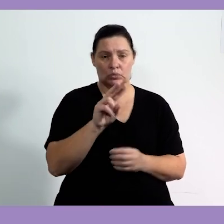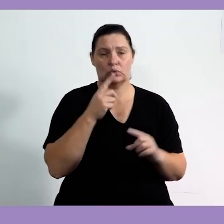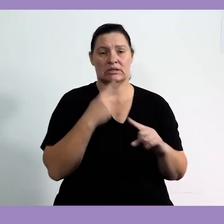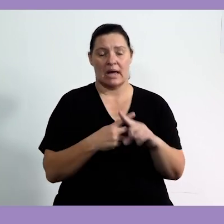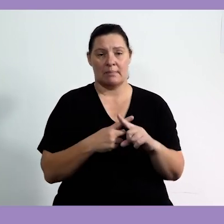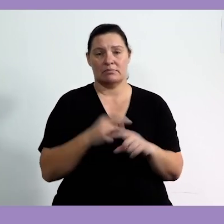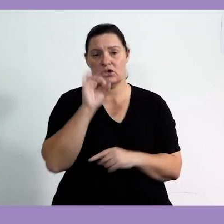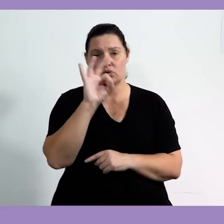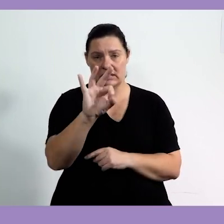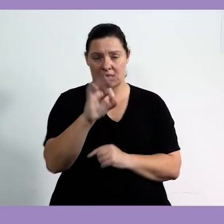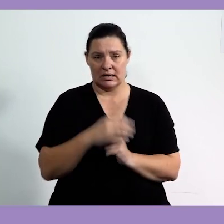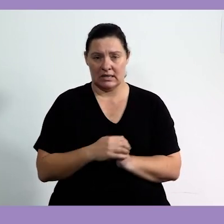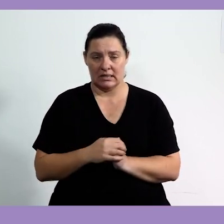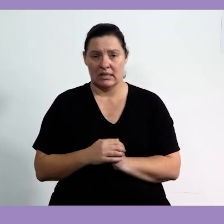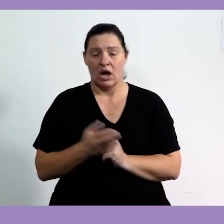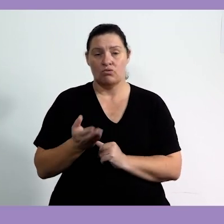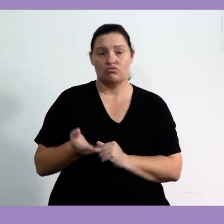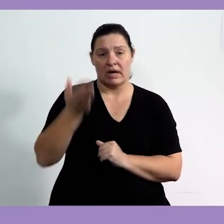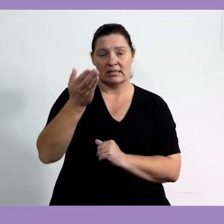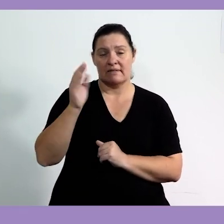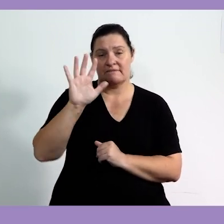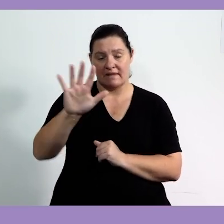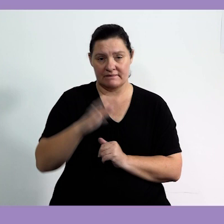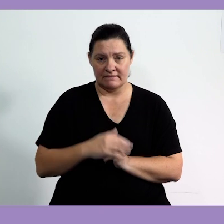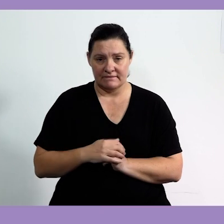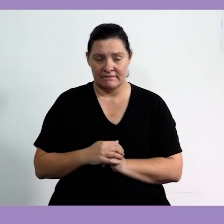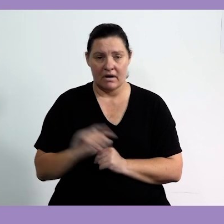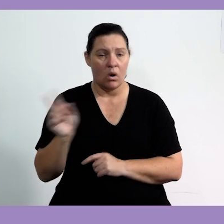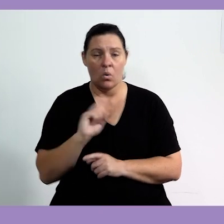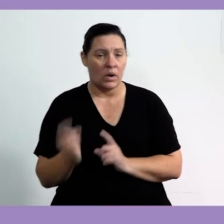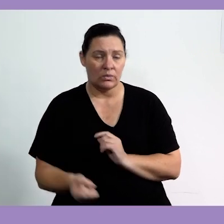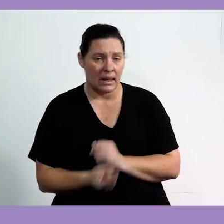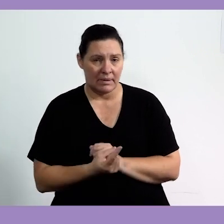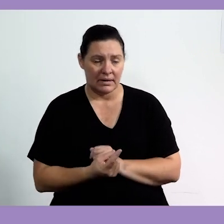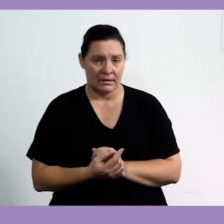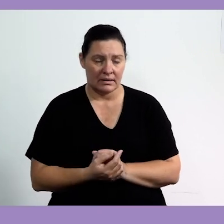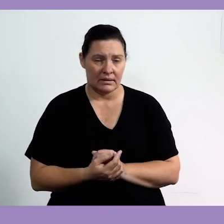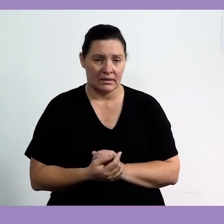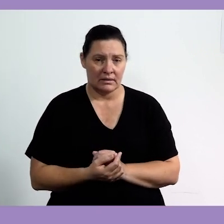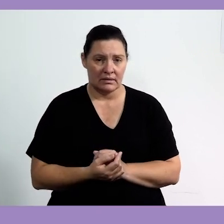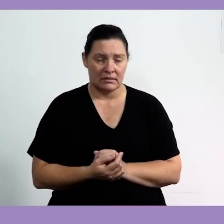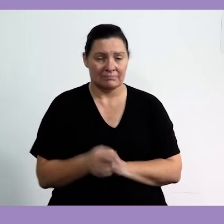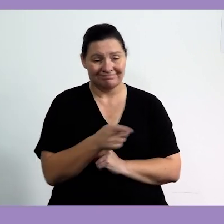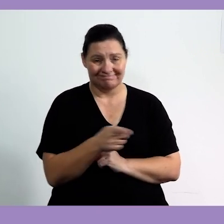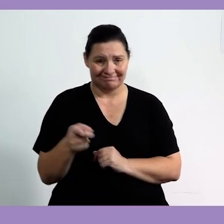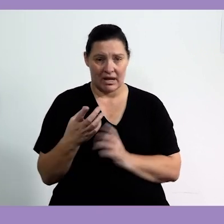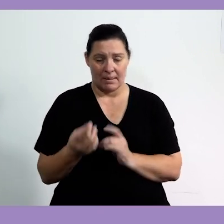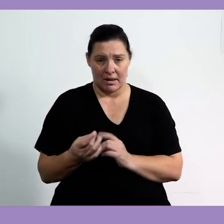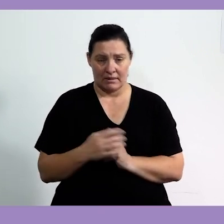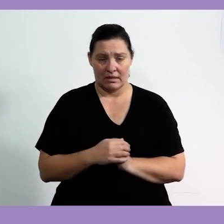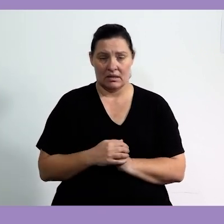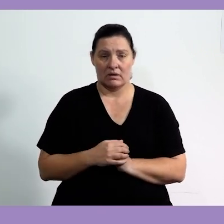2 multiplied by 3 and raised to the exponent 5, what is going to happen to